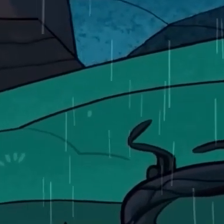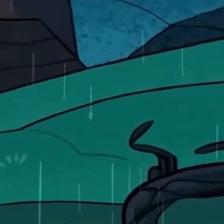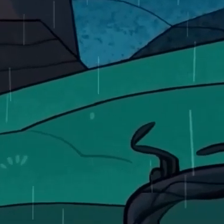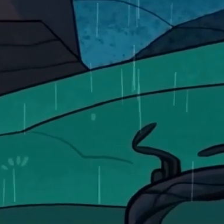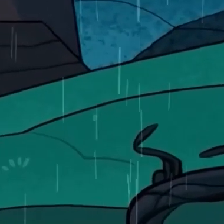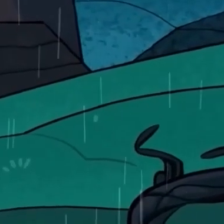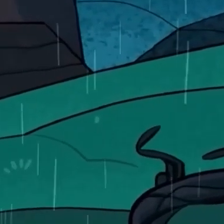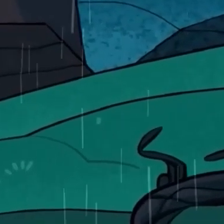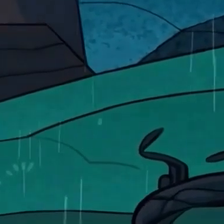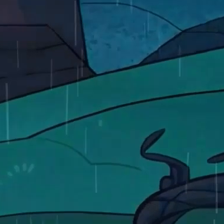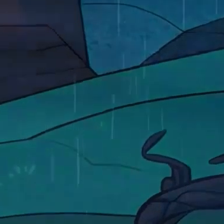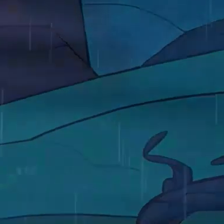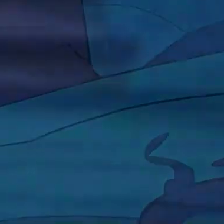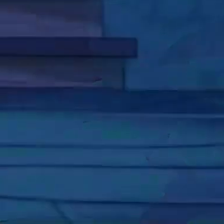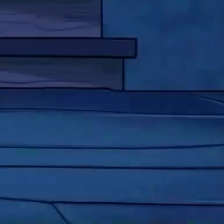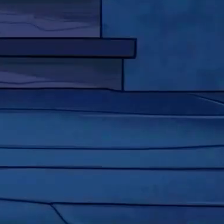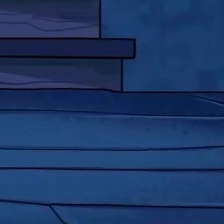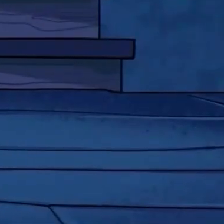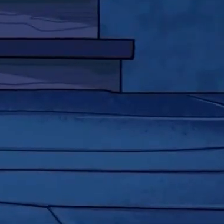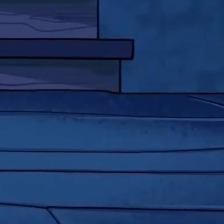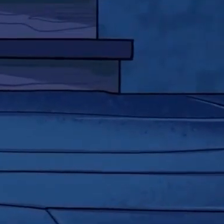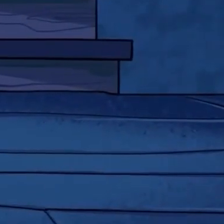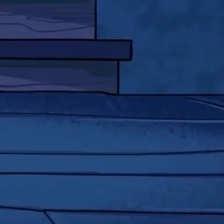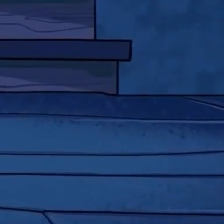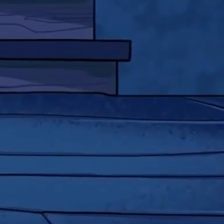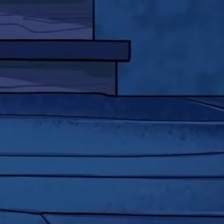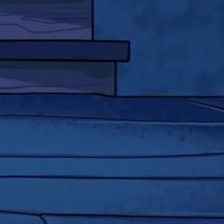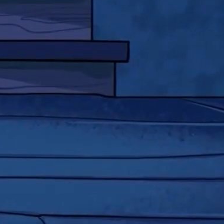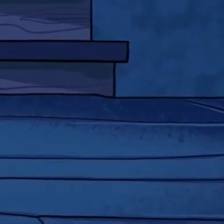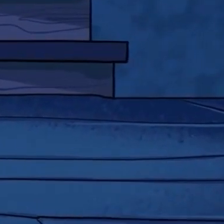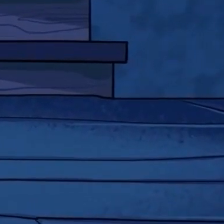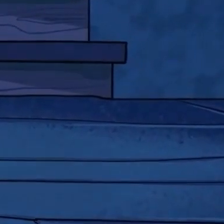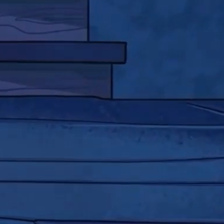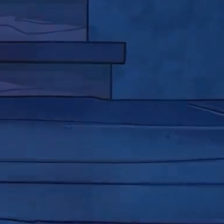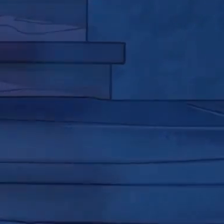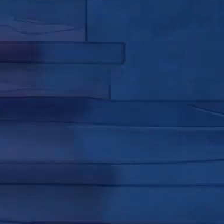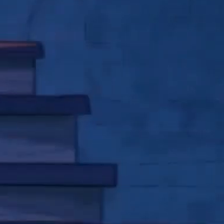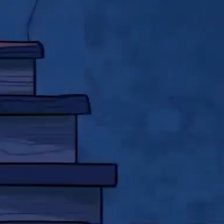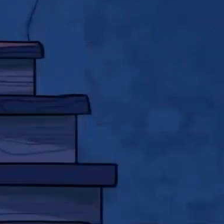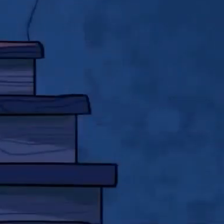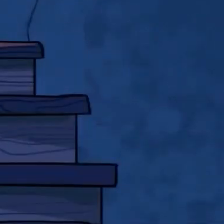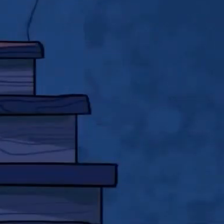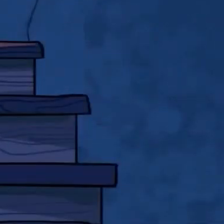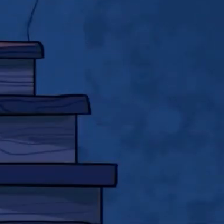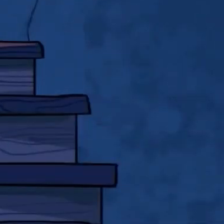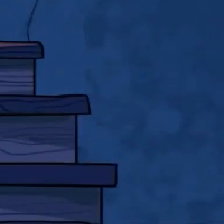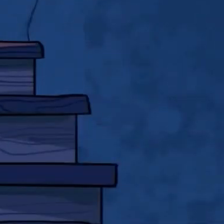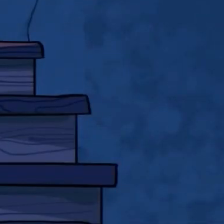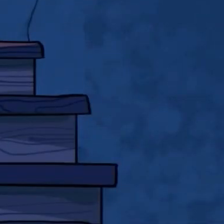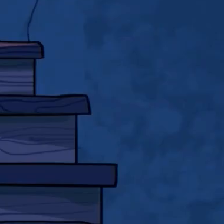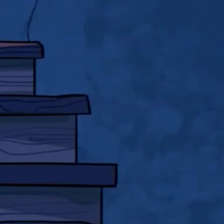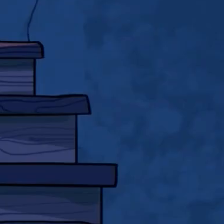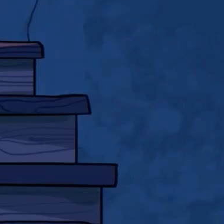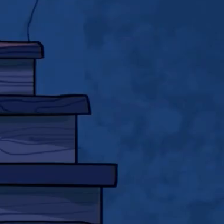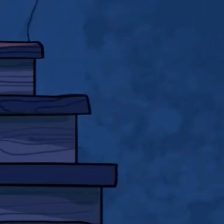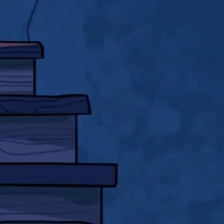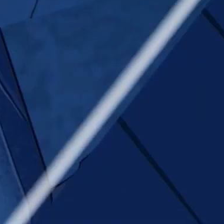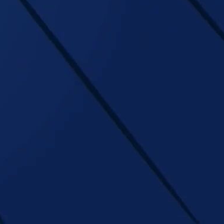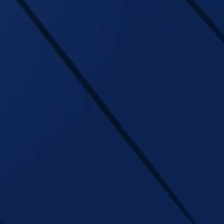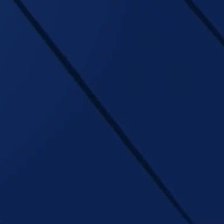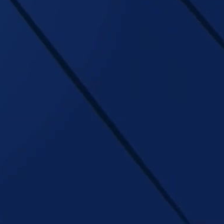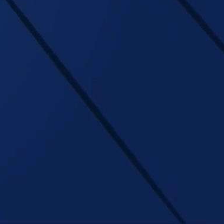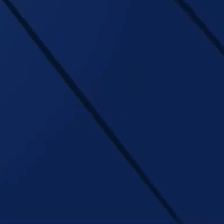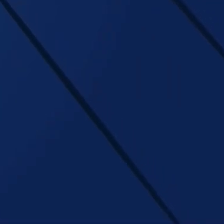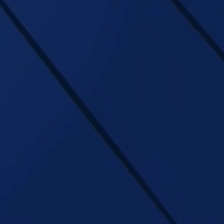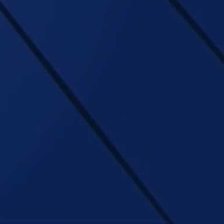still at the window. Pochita said, "Let's see what it is." At the house,